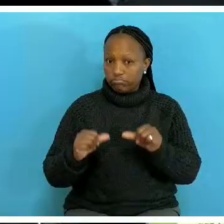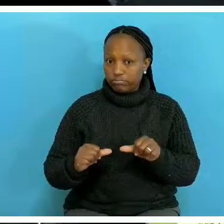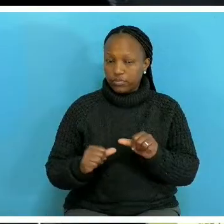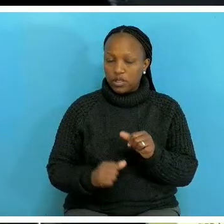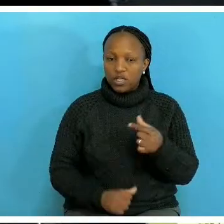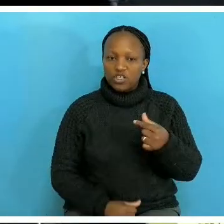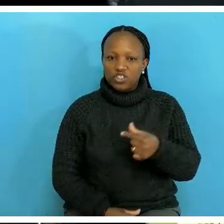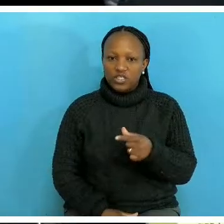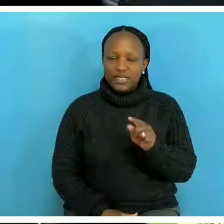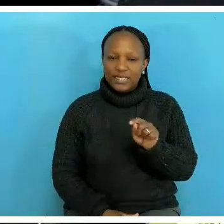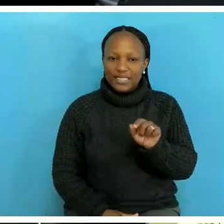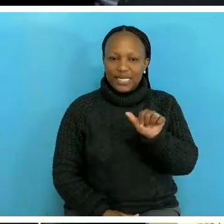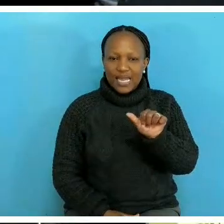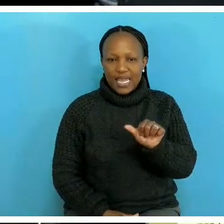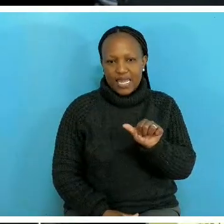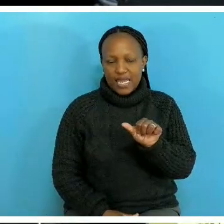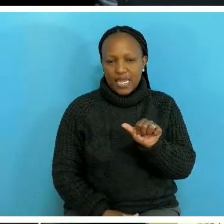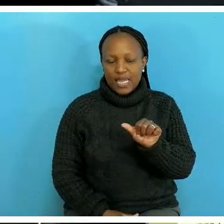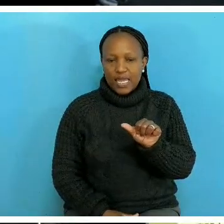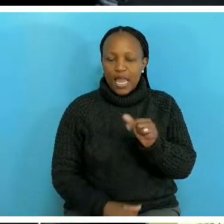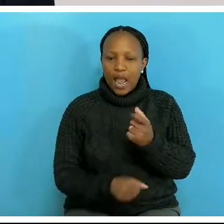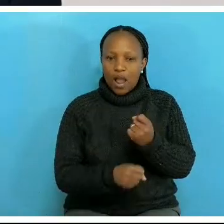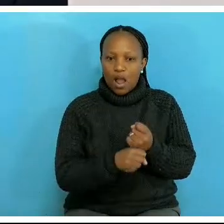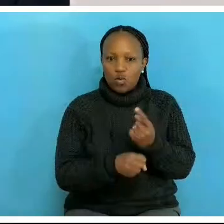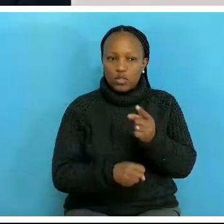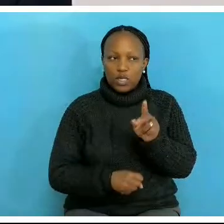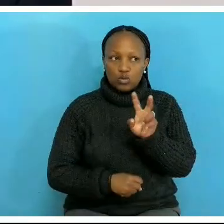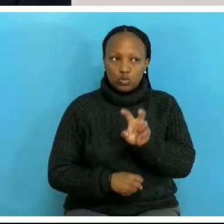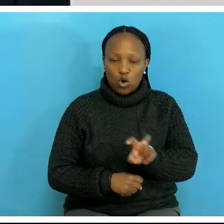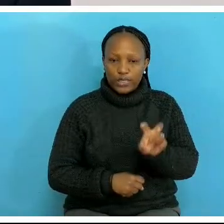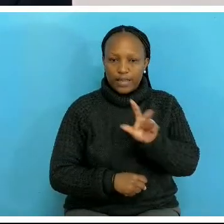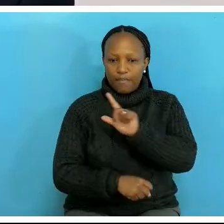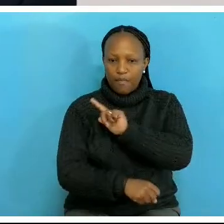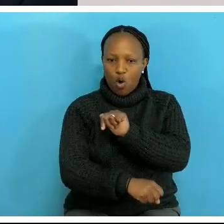GTA, Gauteng Tourism Authority. Thank you very much.